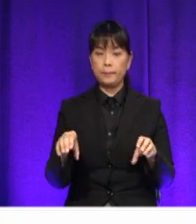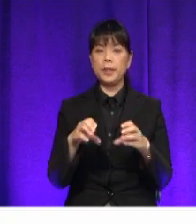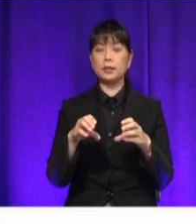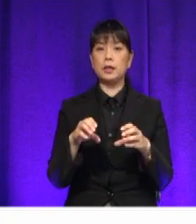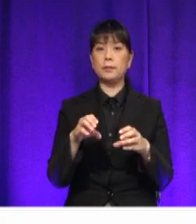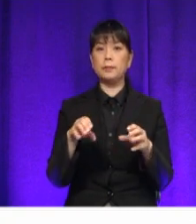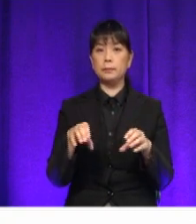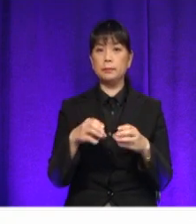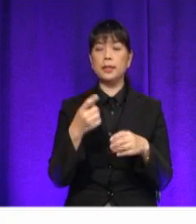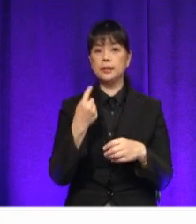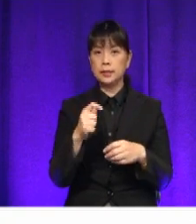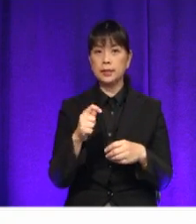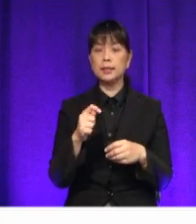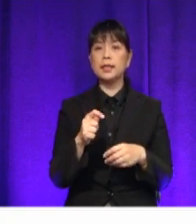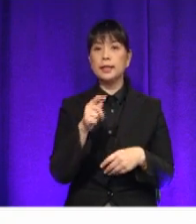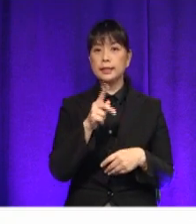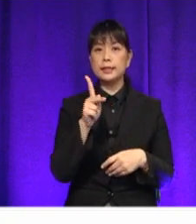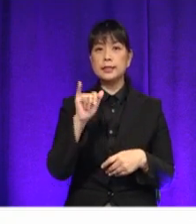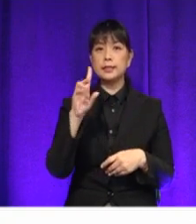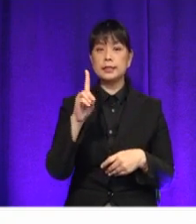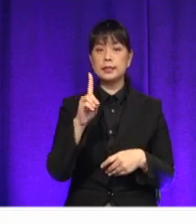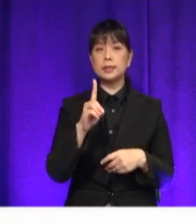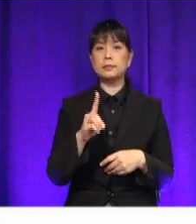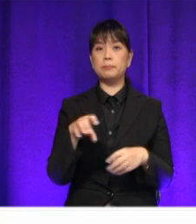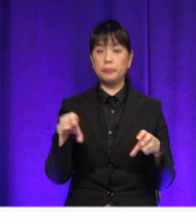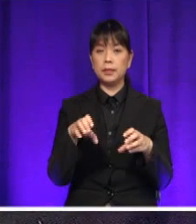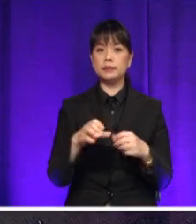school. Now there's an idea.